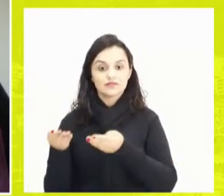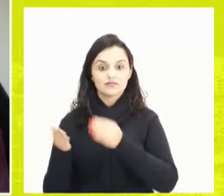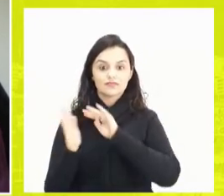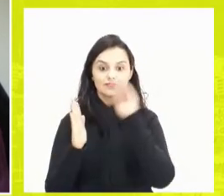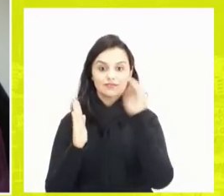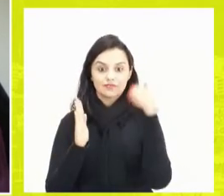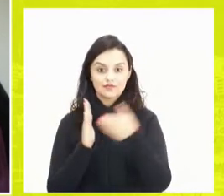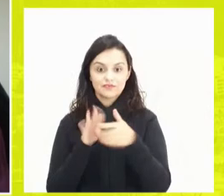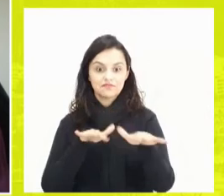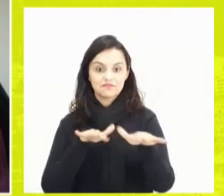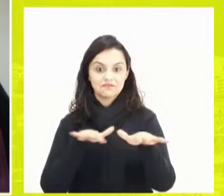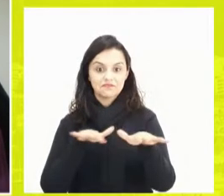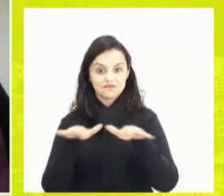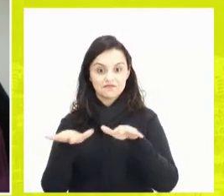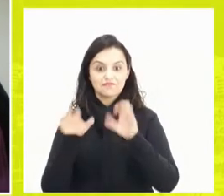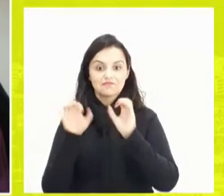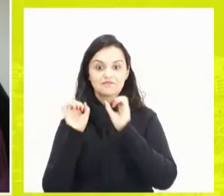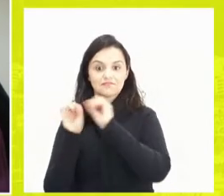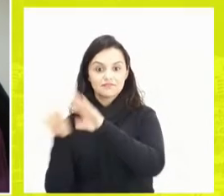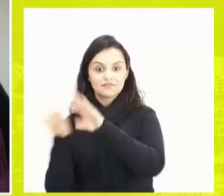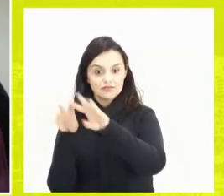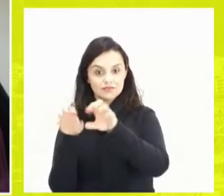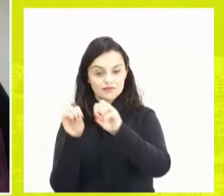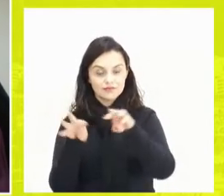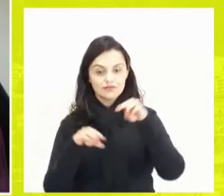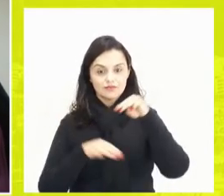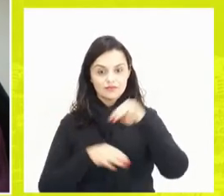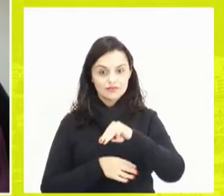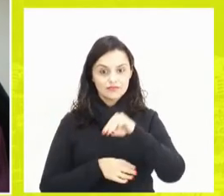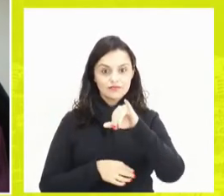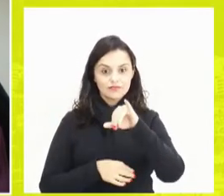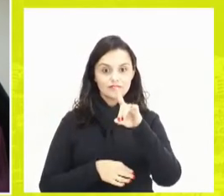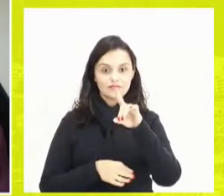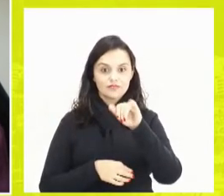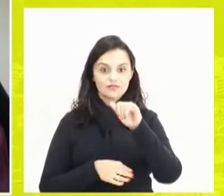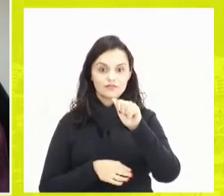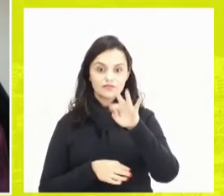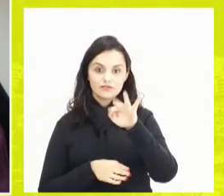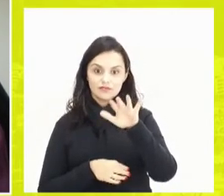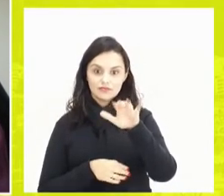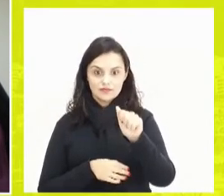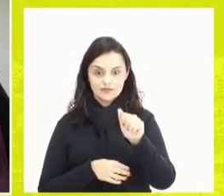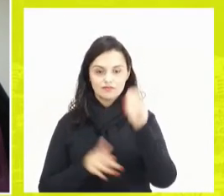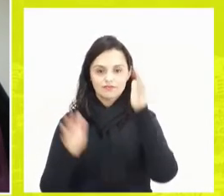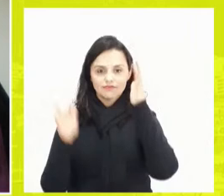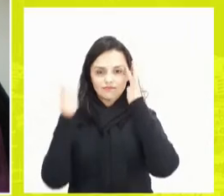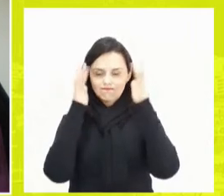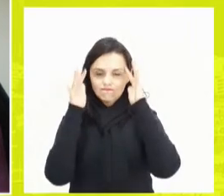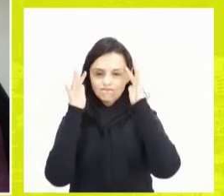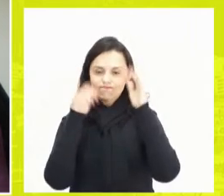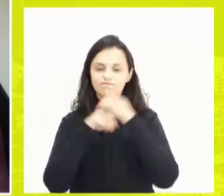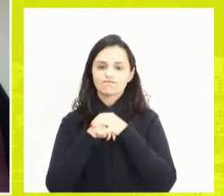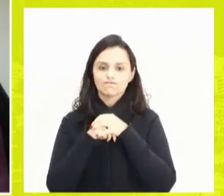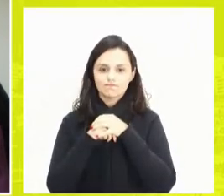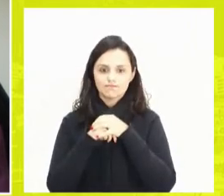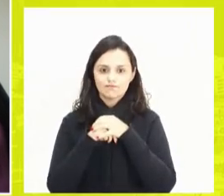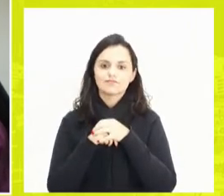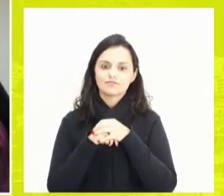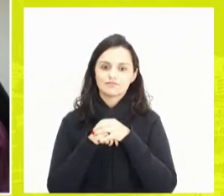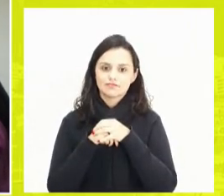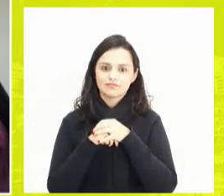i invite you all to this media education movement through critical thinking never stop